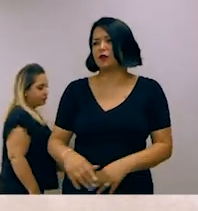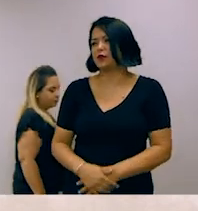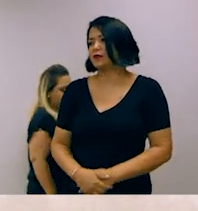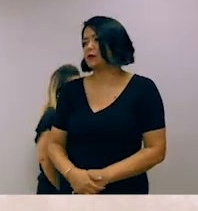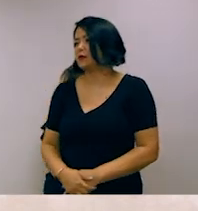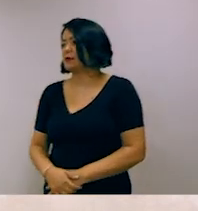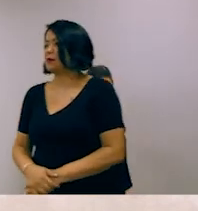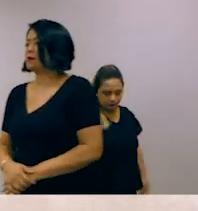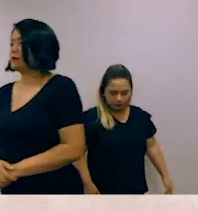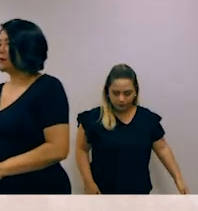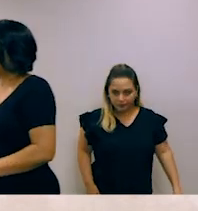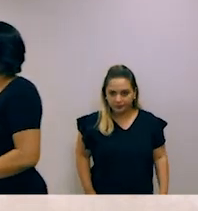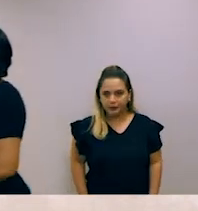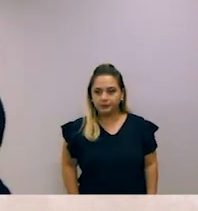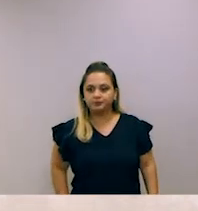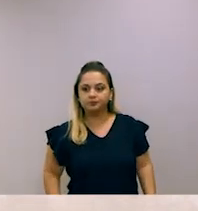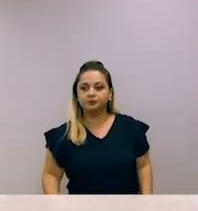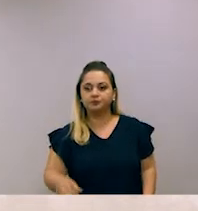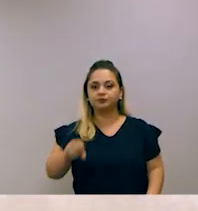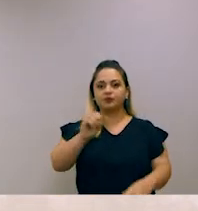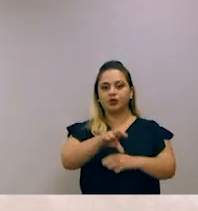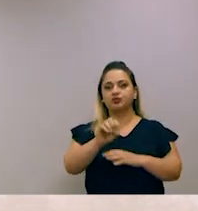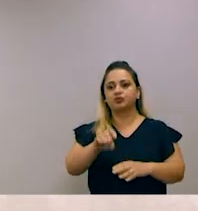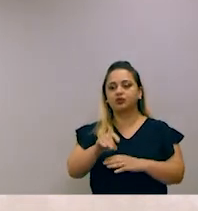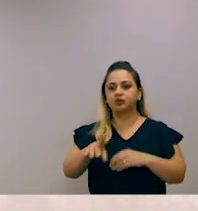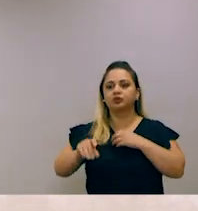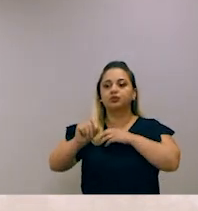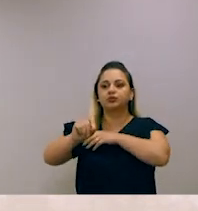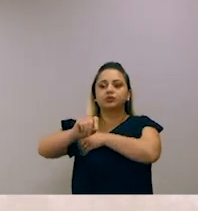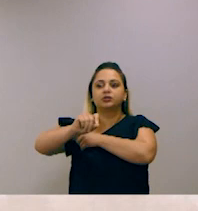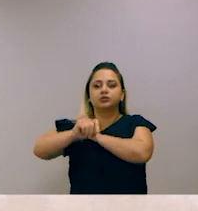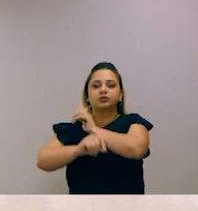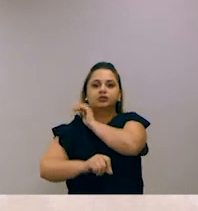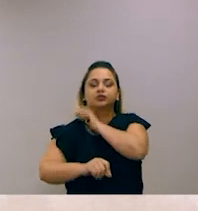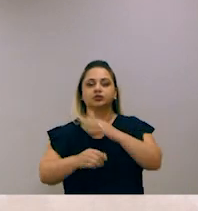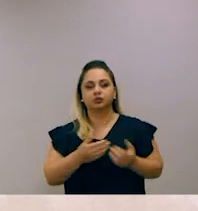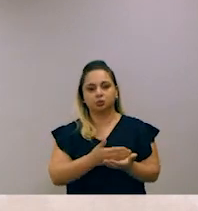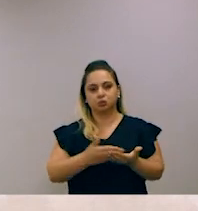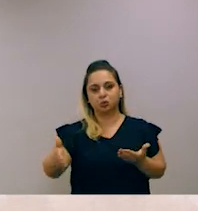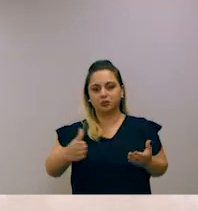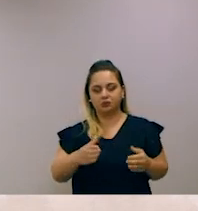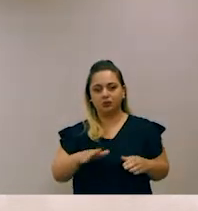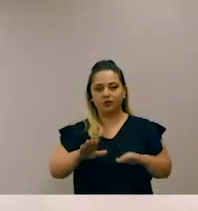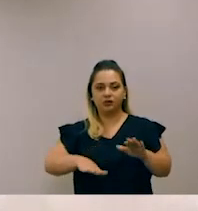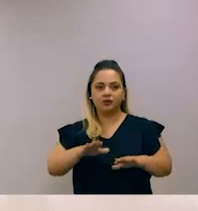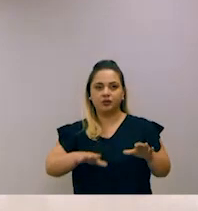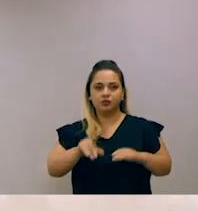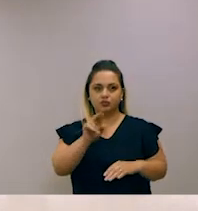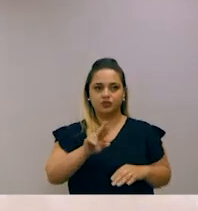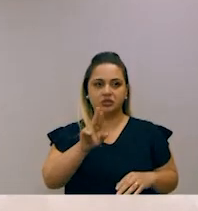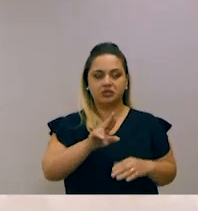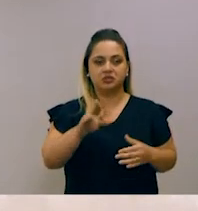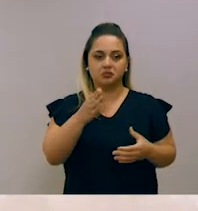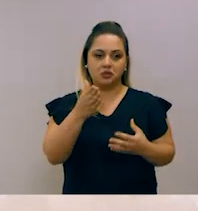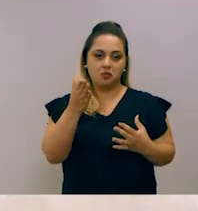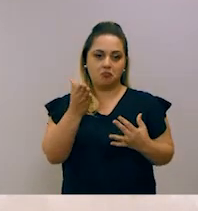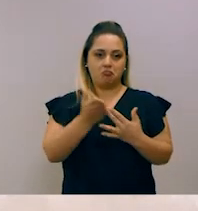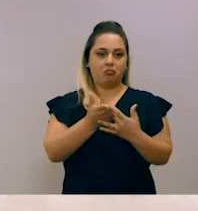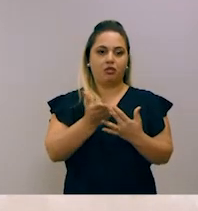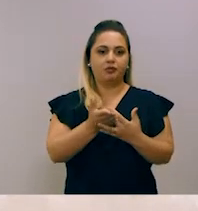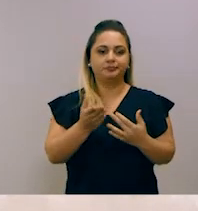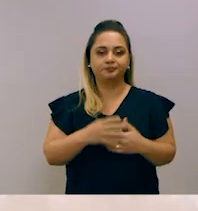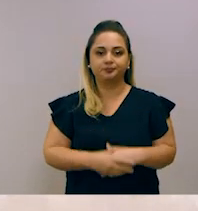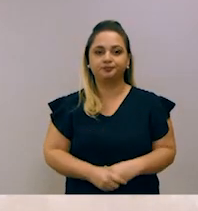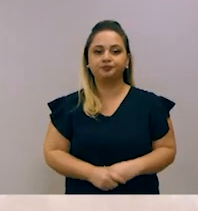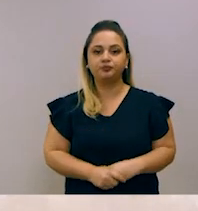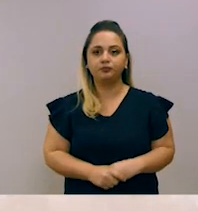we take out the smaller values, and what is in the middle is what we use to have the median.